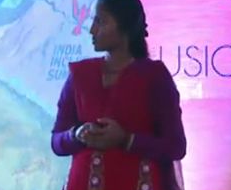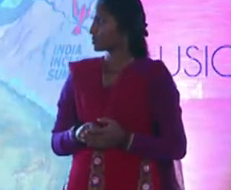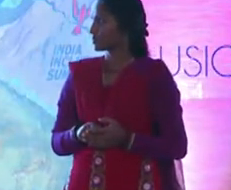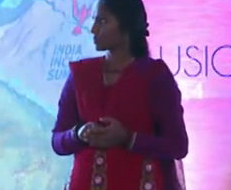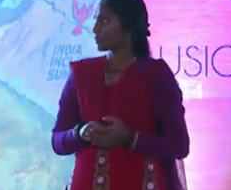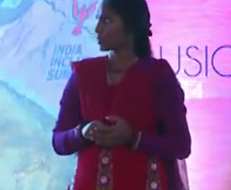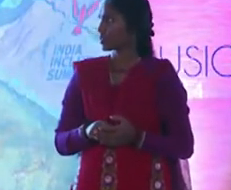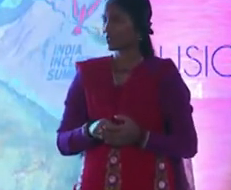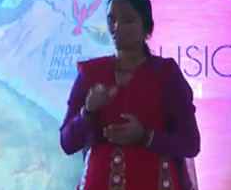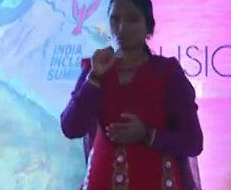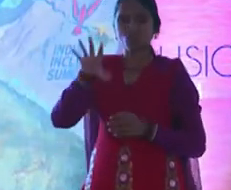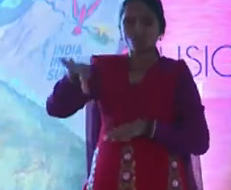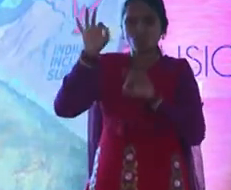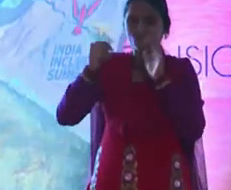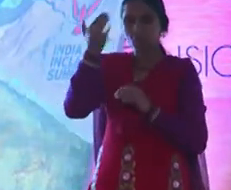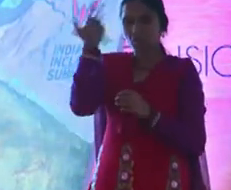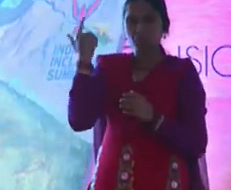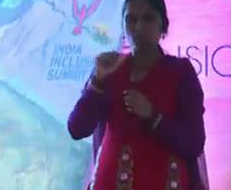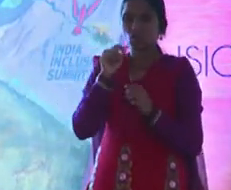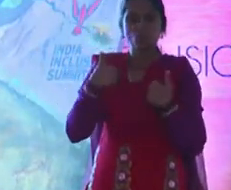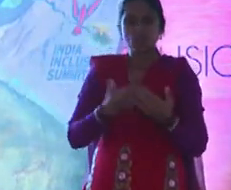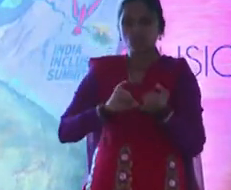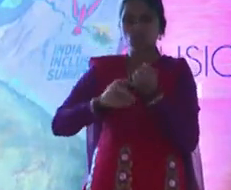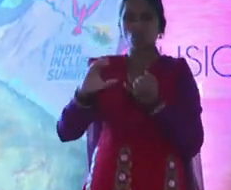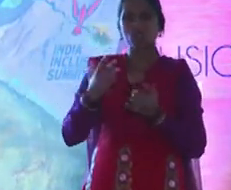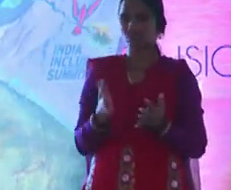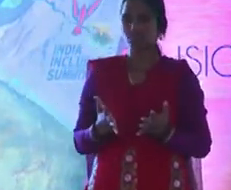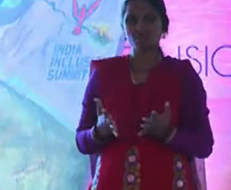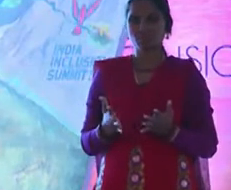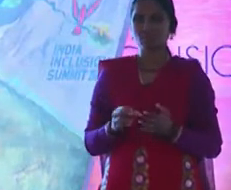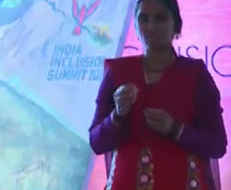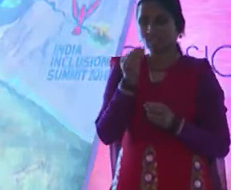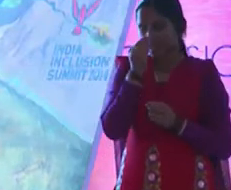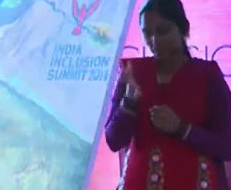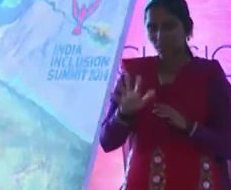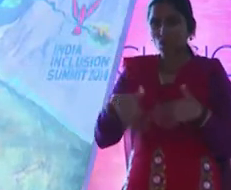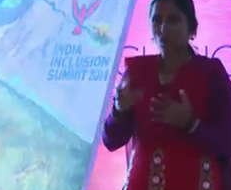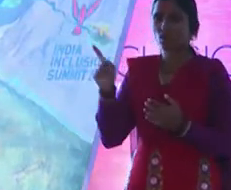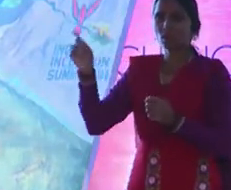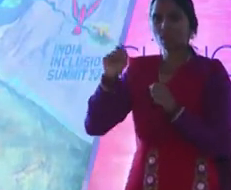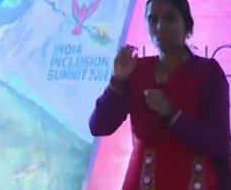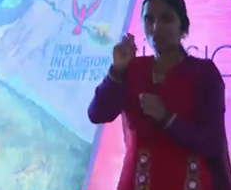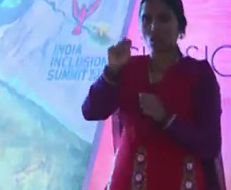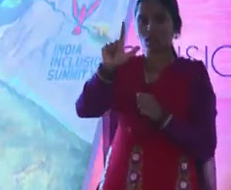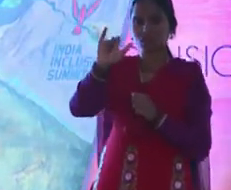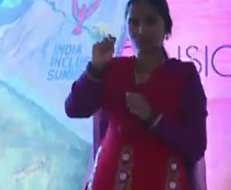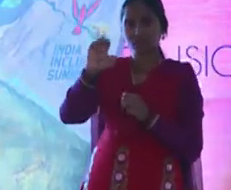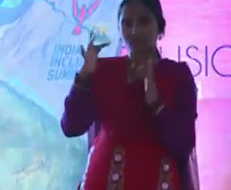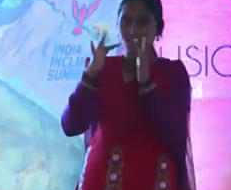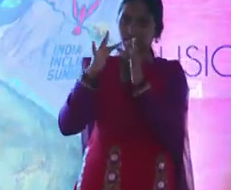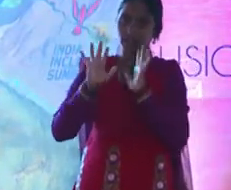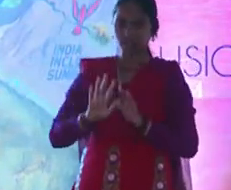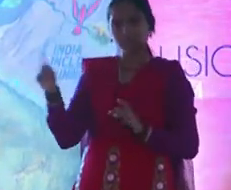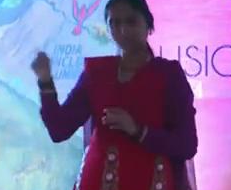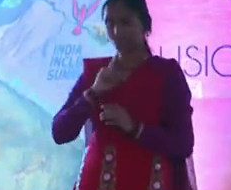are not able to go forward because they don't have the scholarship. There is a very simple scholarship scheme which is online. I am